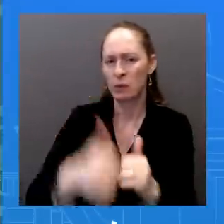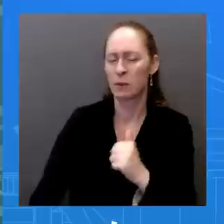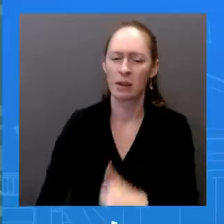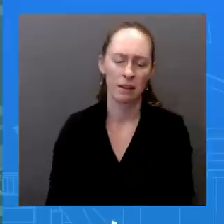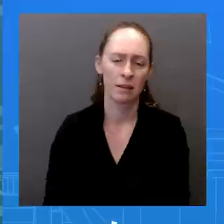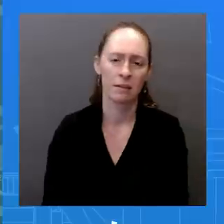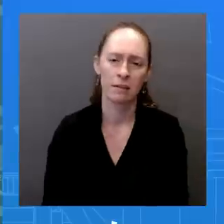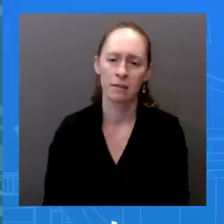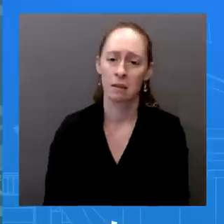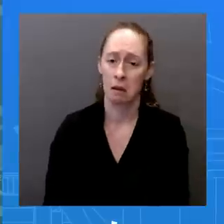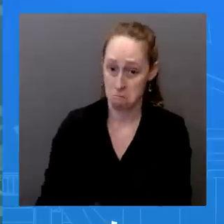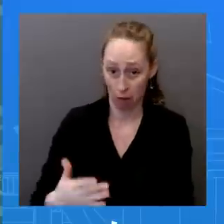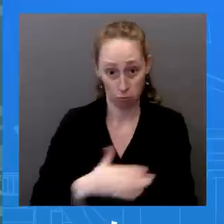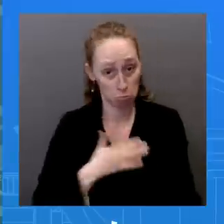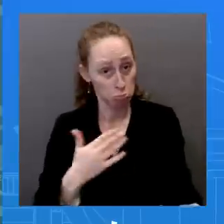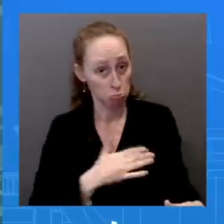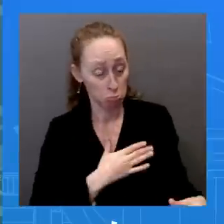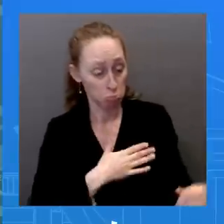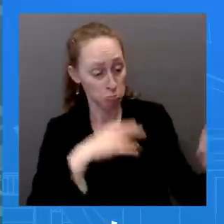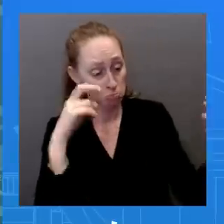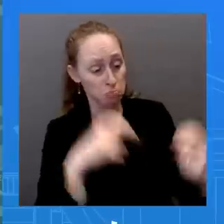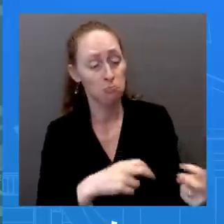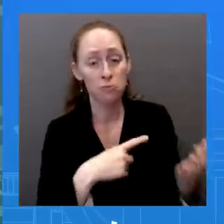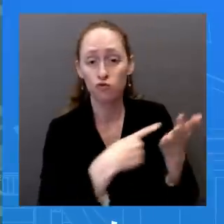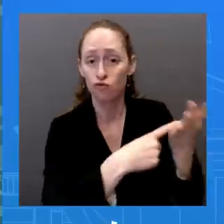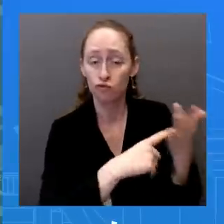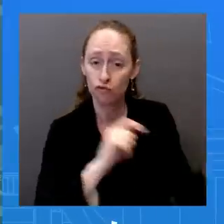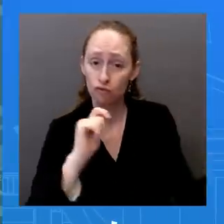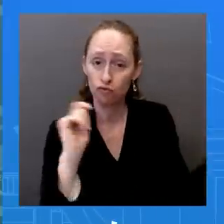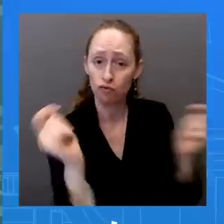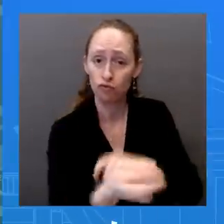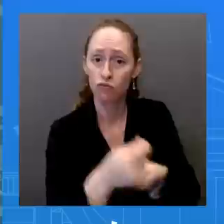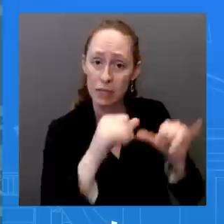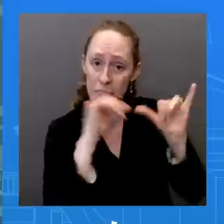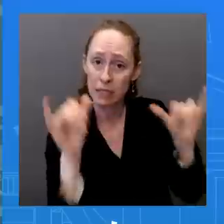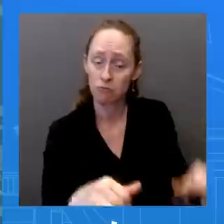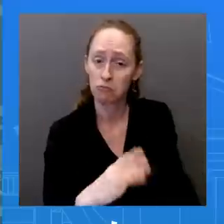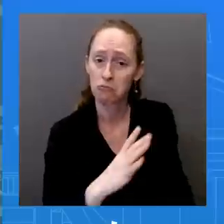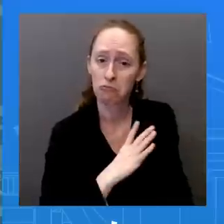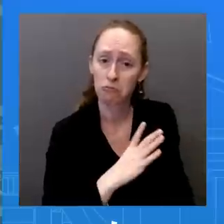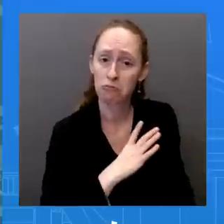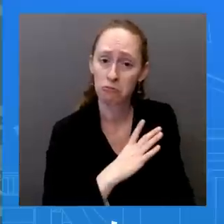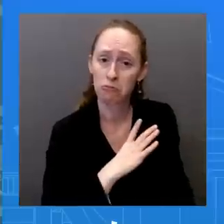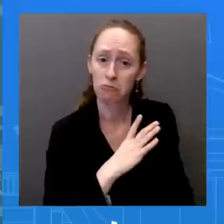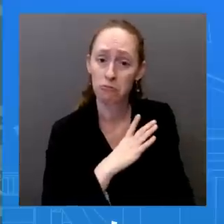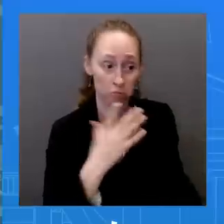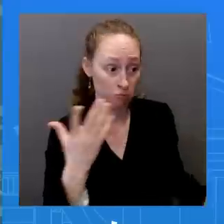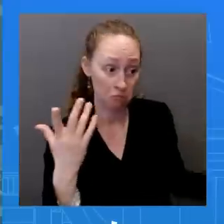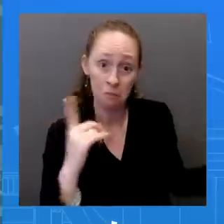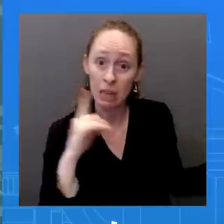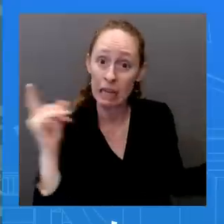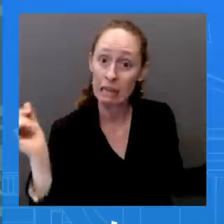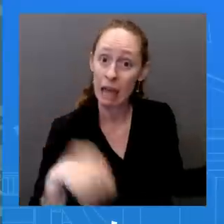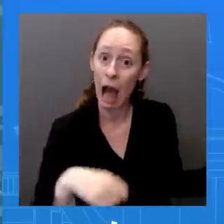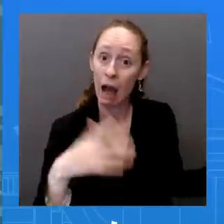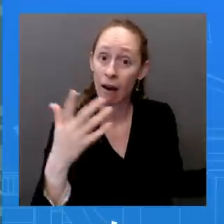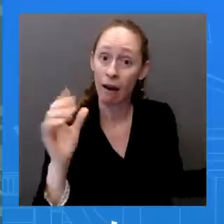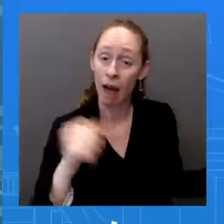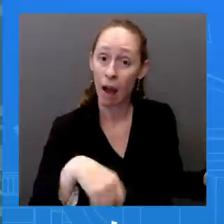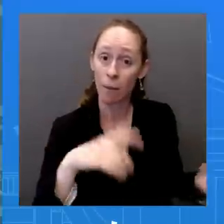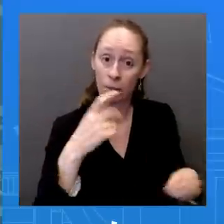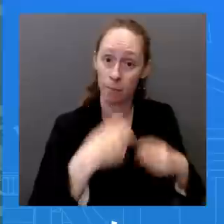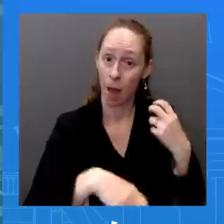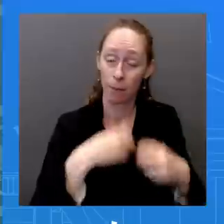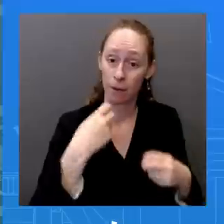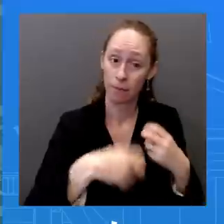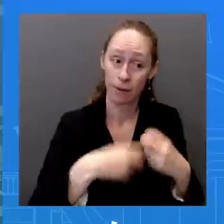and we could be doing more if Republicans in Congress would stop blocking our efforts to pass